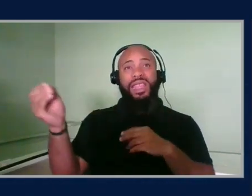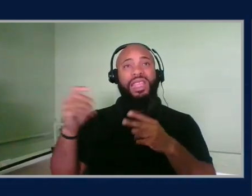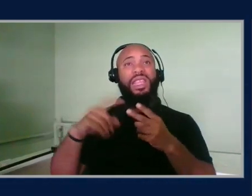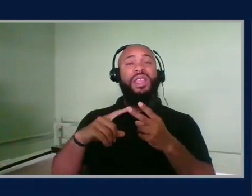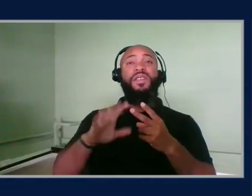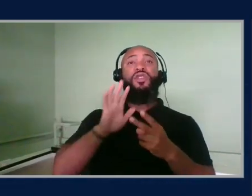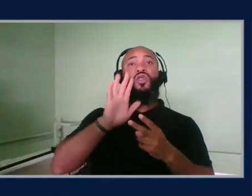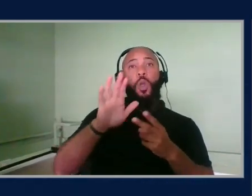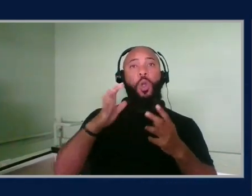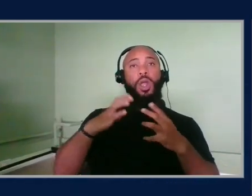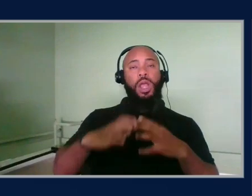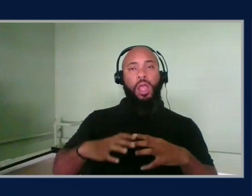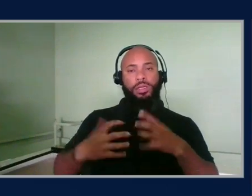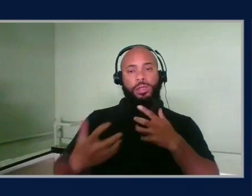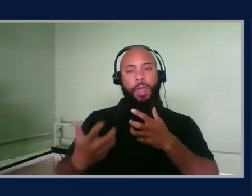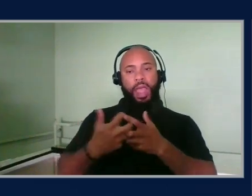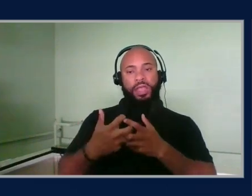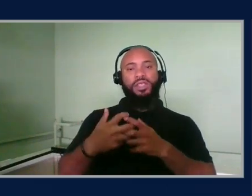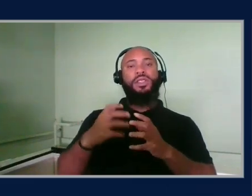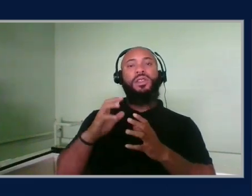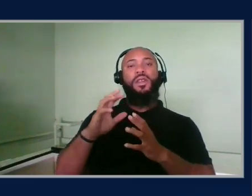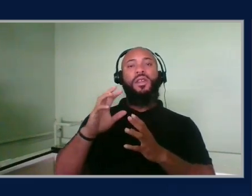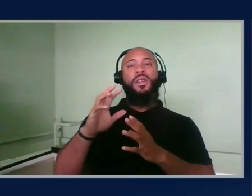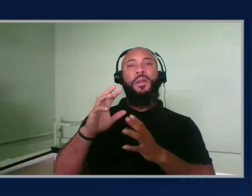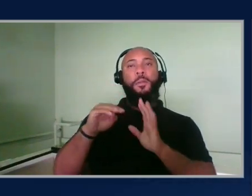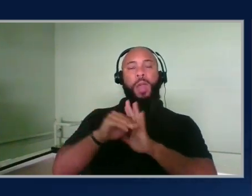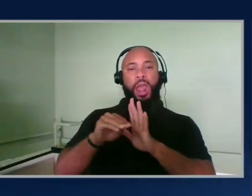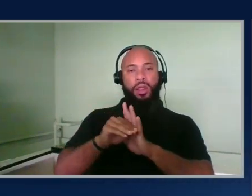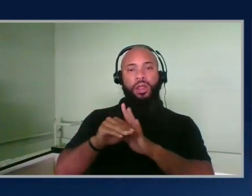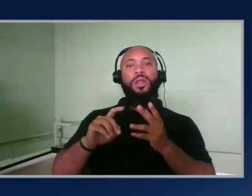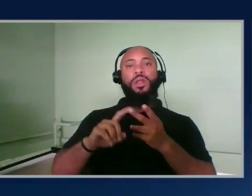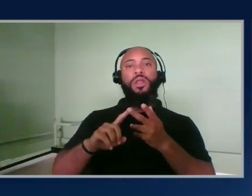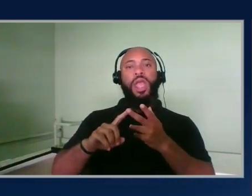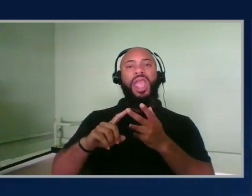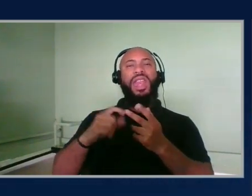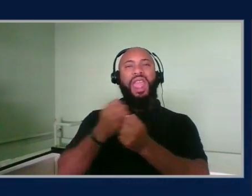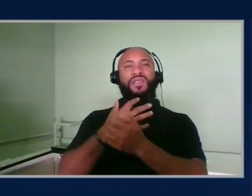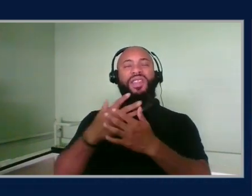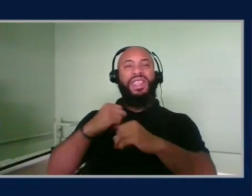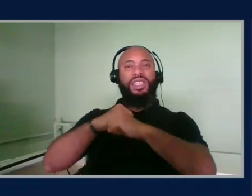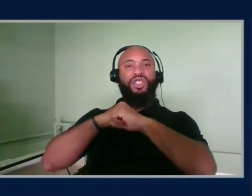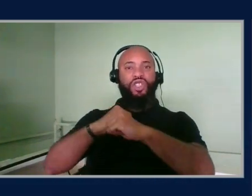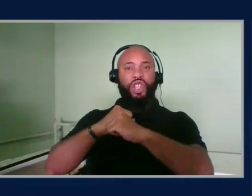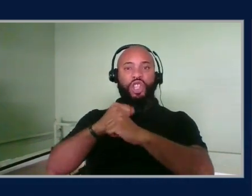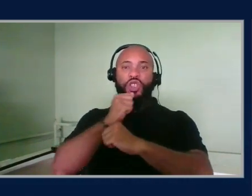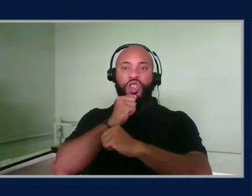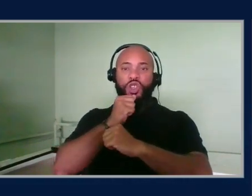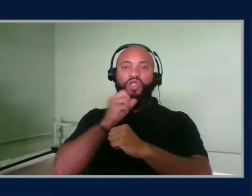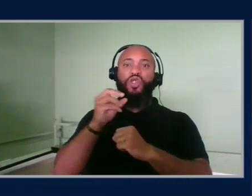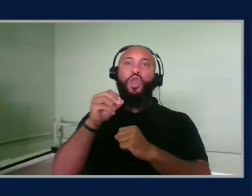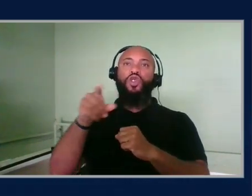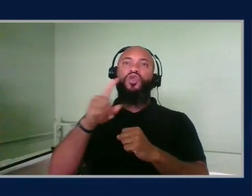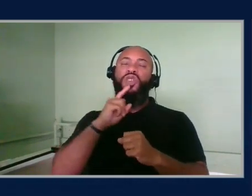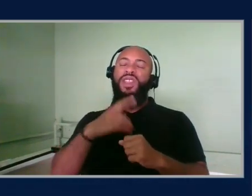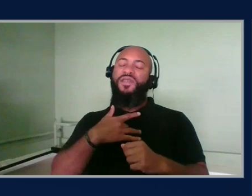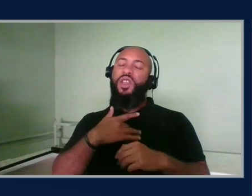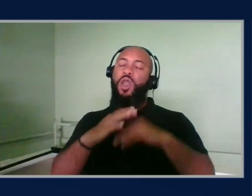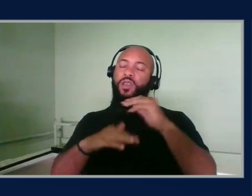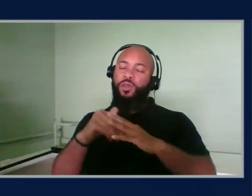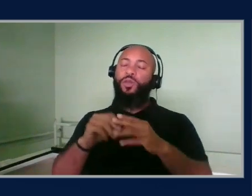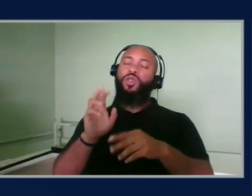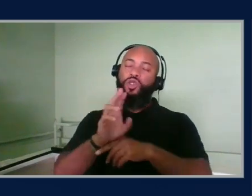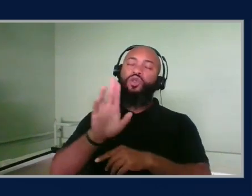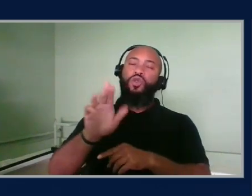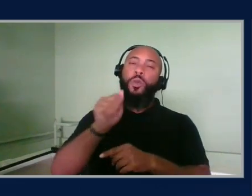model. So it's all done securely where you really can feel comfortable using your private data to do this.